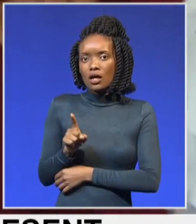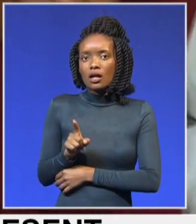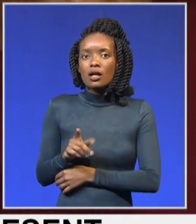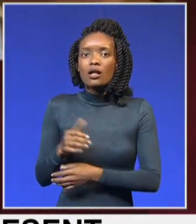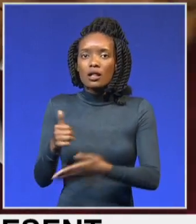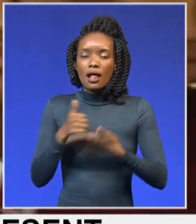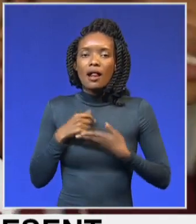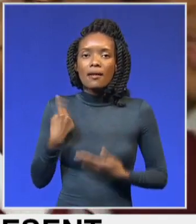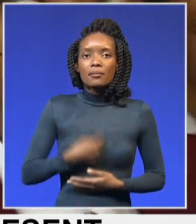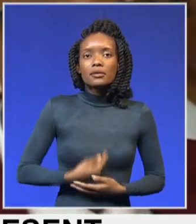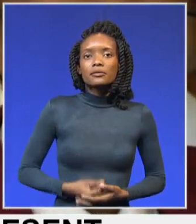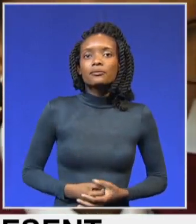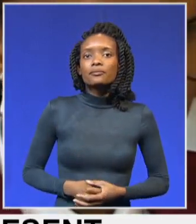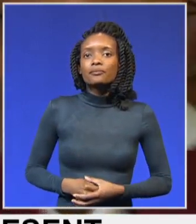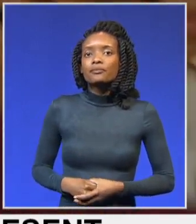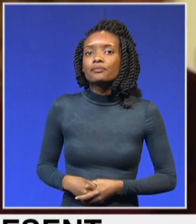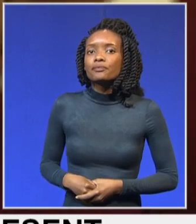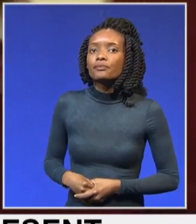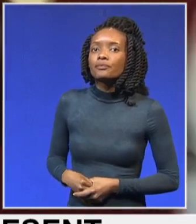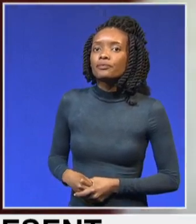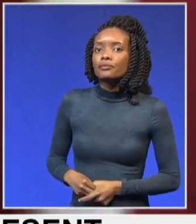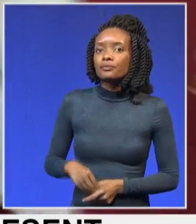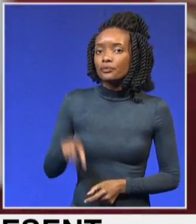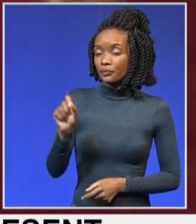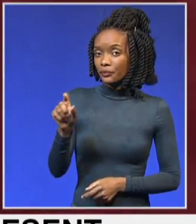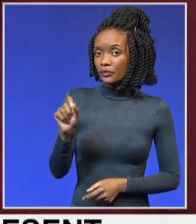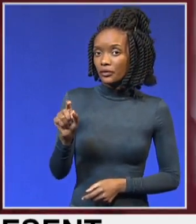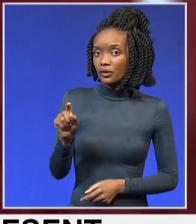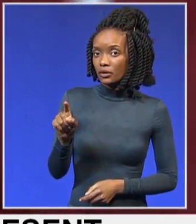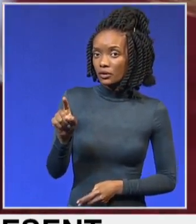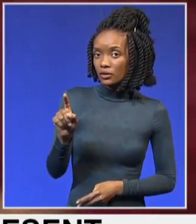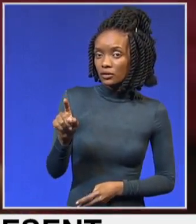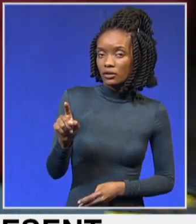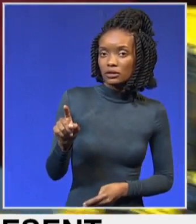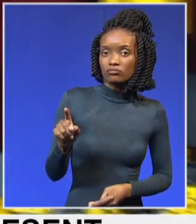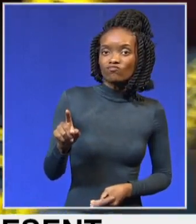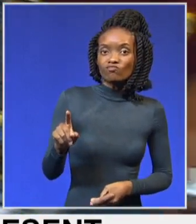us. And this is the oil platform.